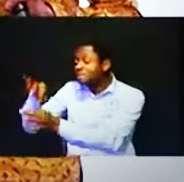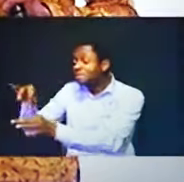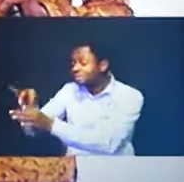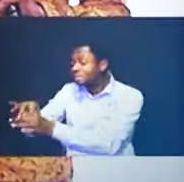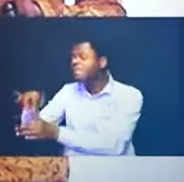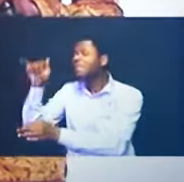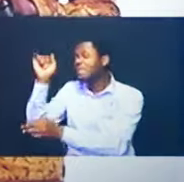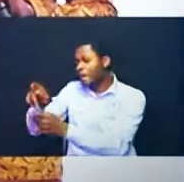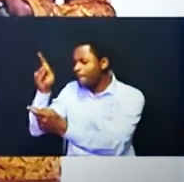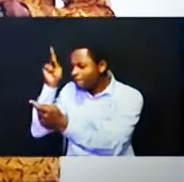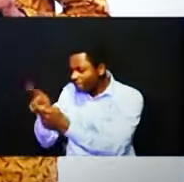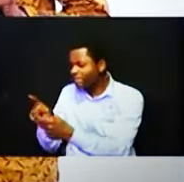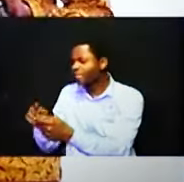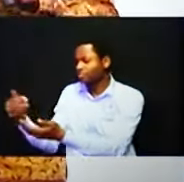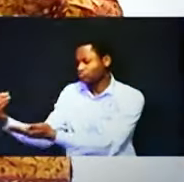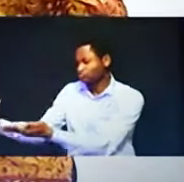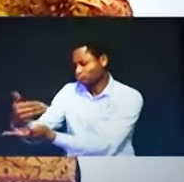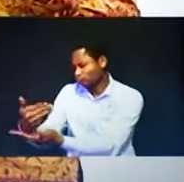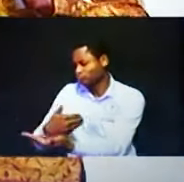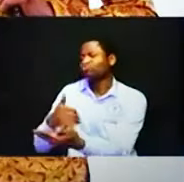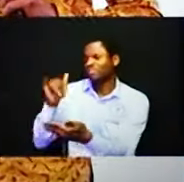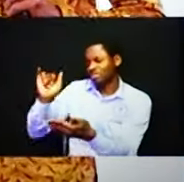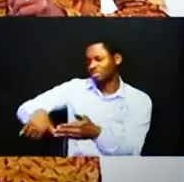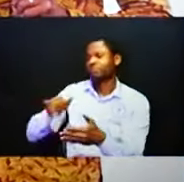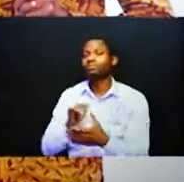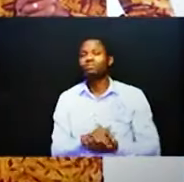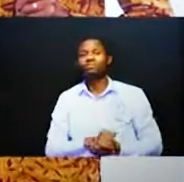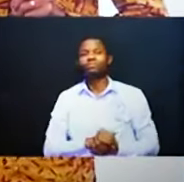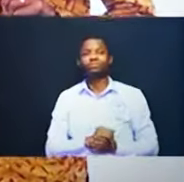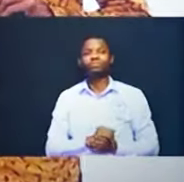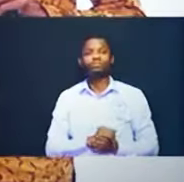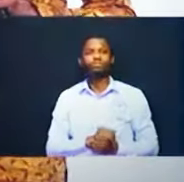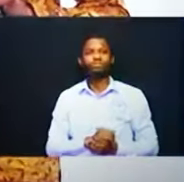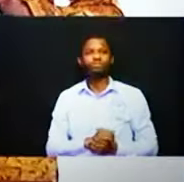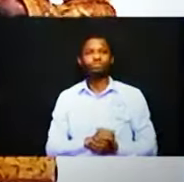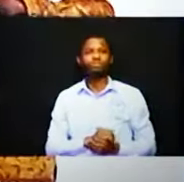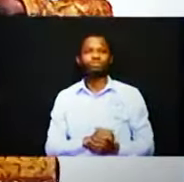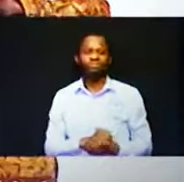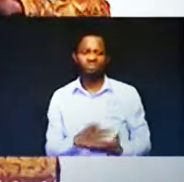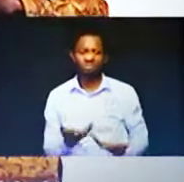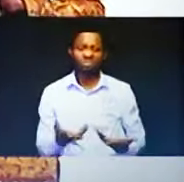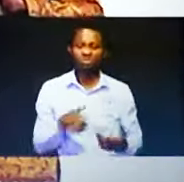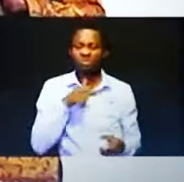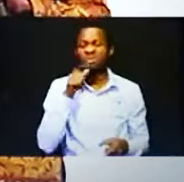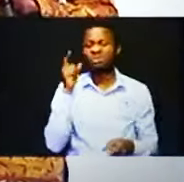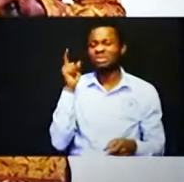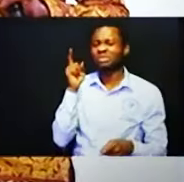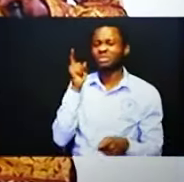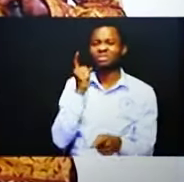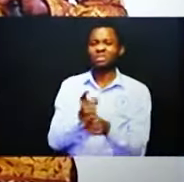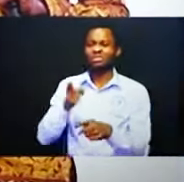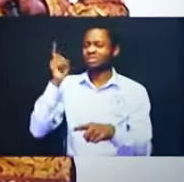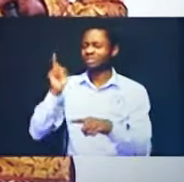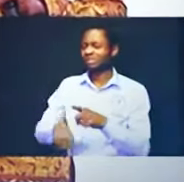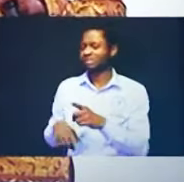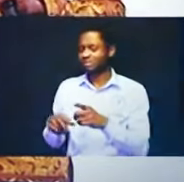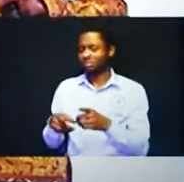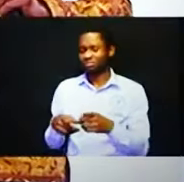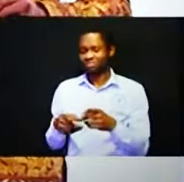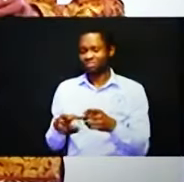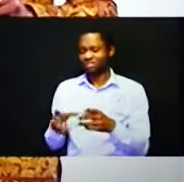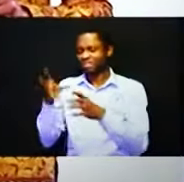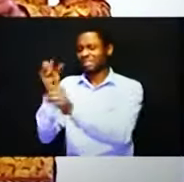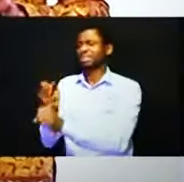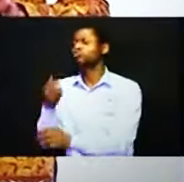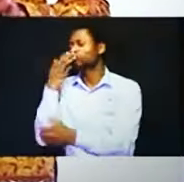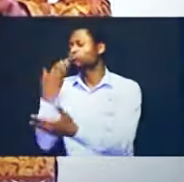atwetwe. If we said the onipa guono enwara no twa. So you just cannot have a good name. You need to sow something that